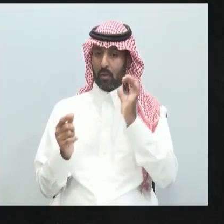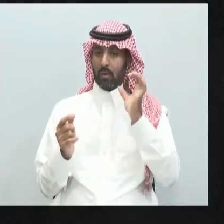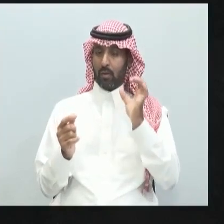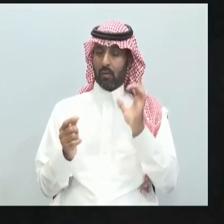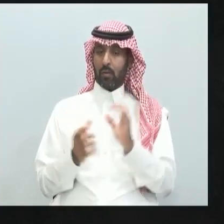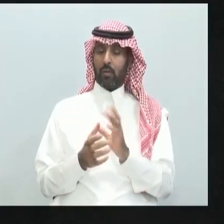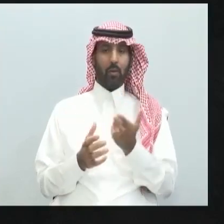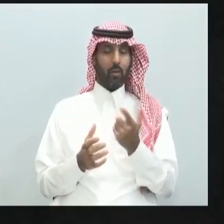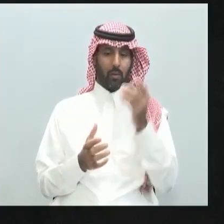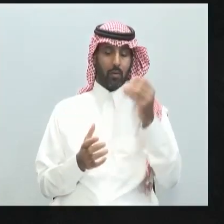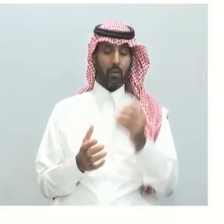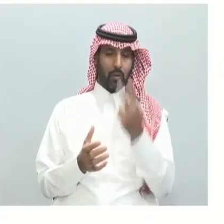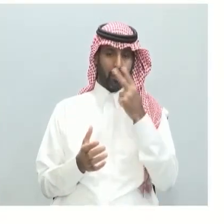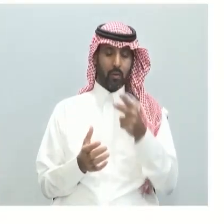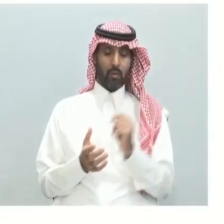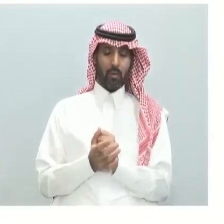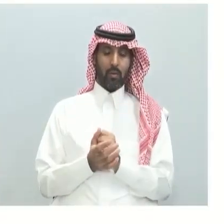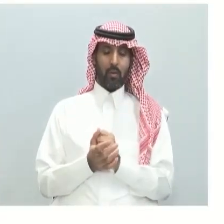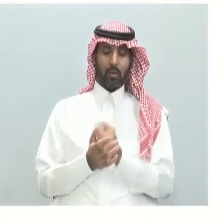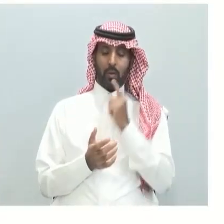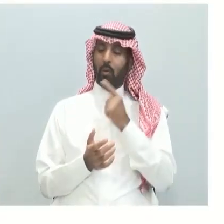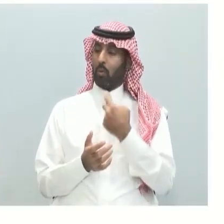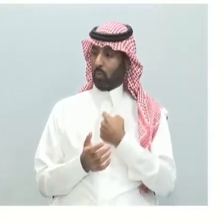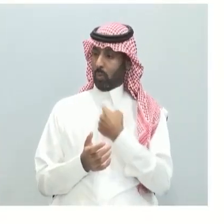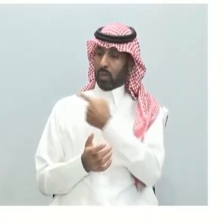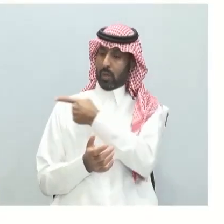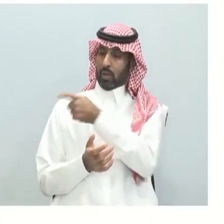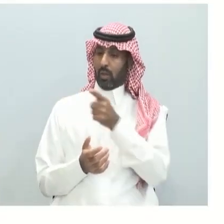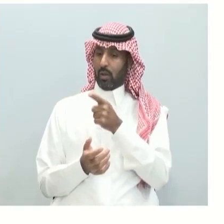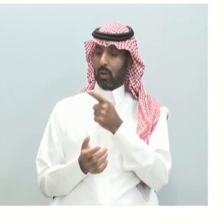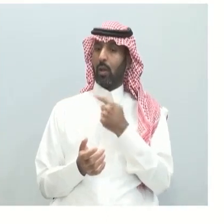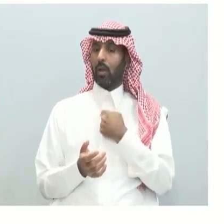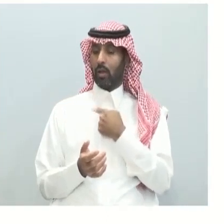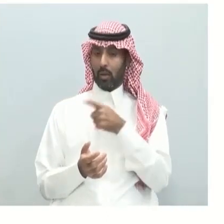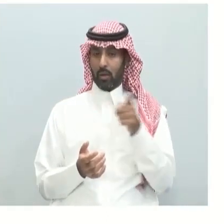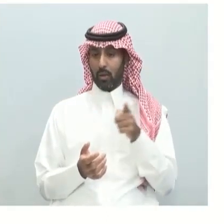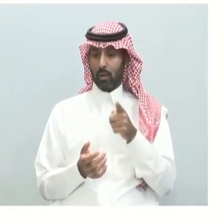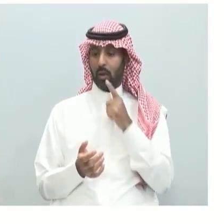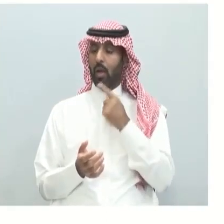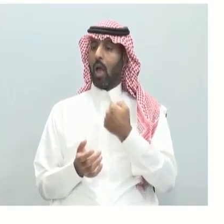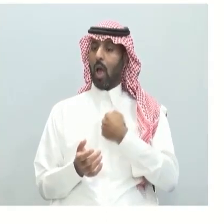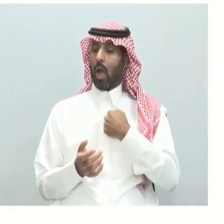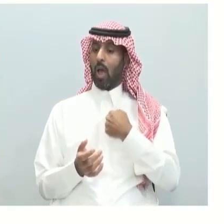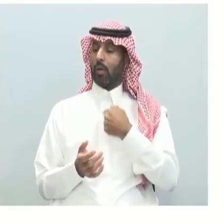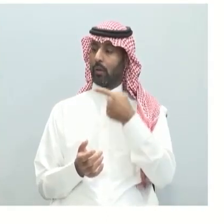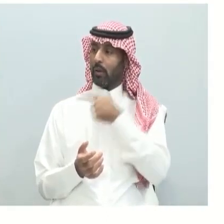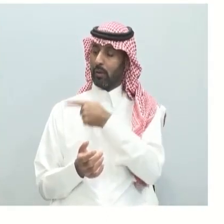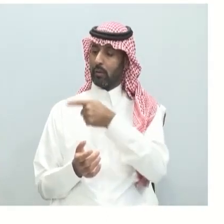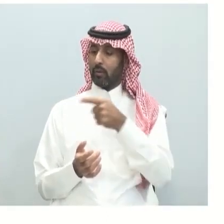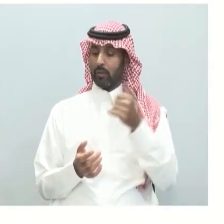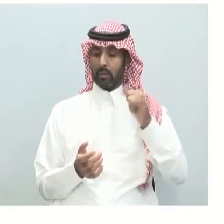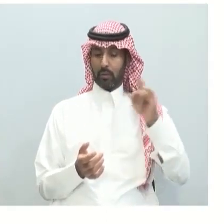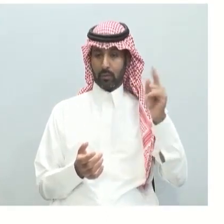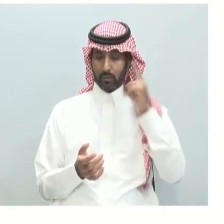course. You can give yes, we, I, or it. Exercise B here, write